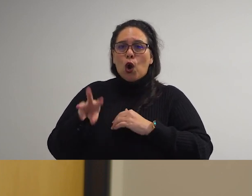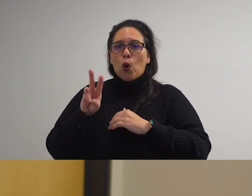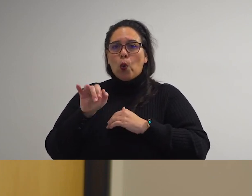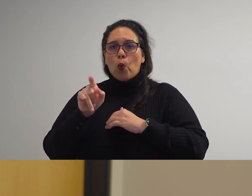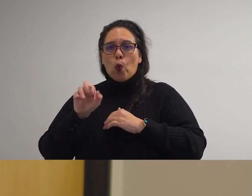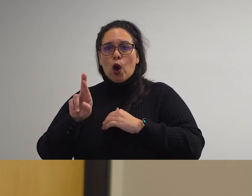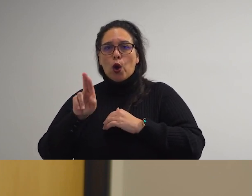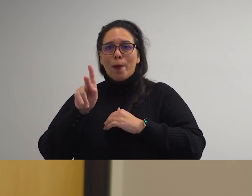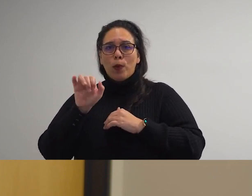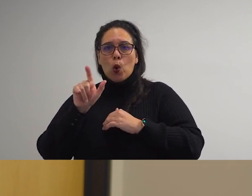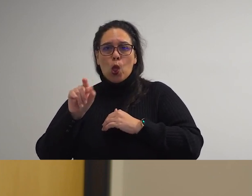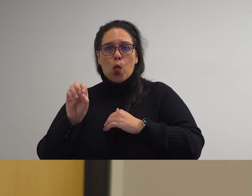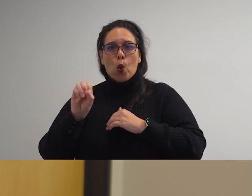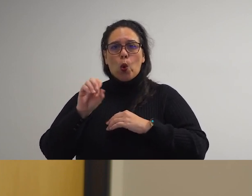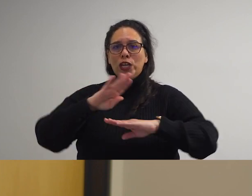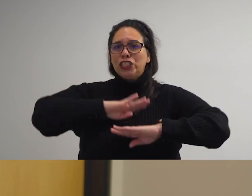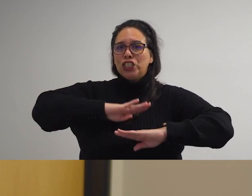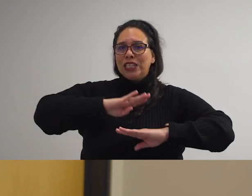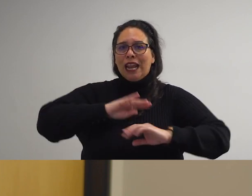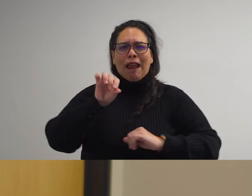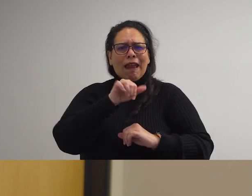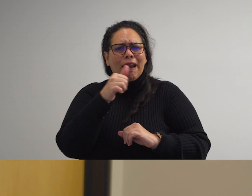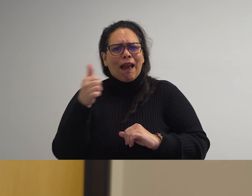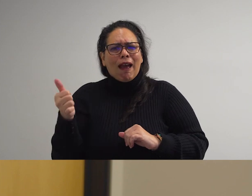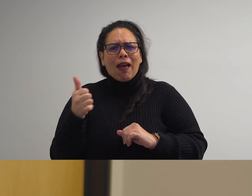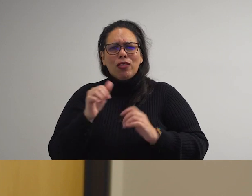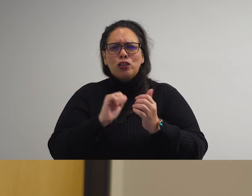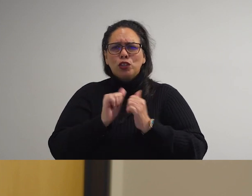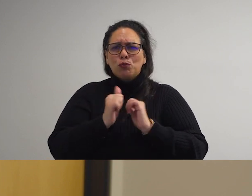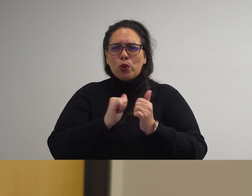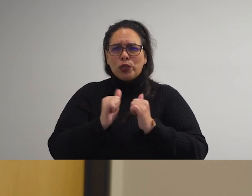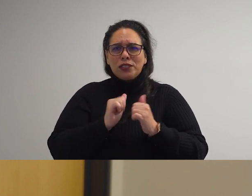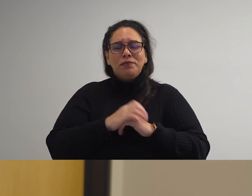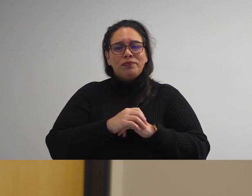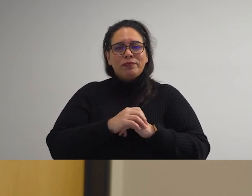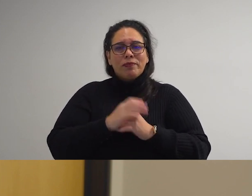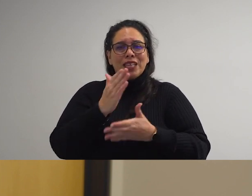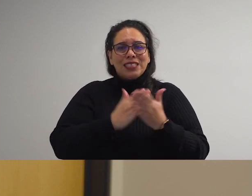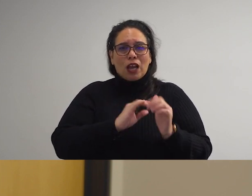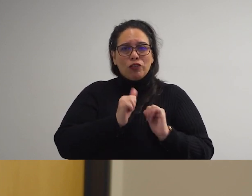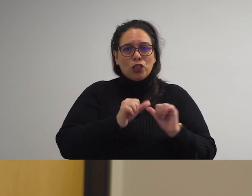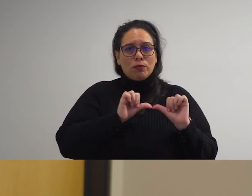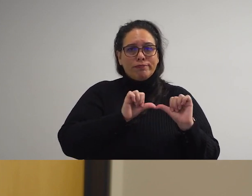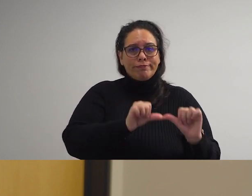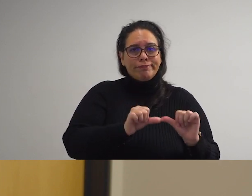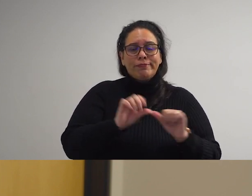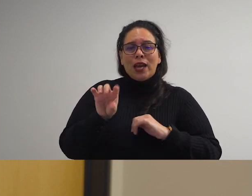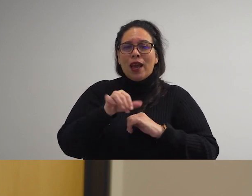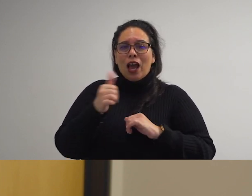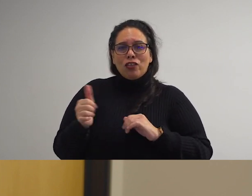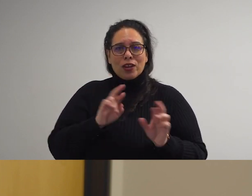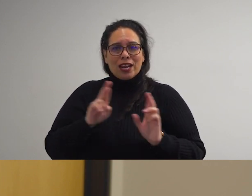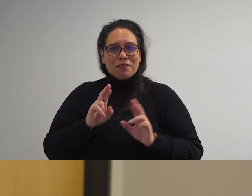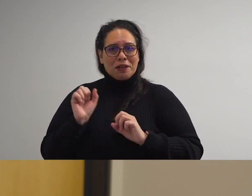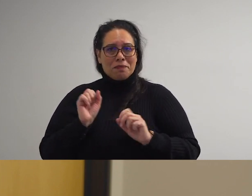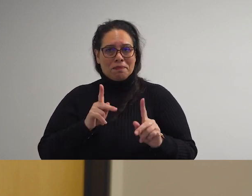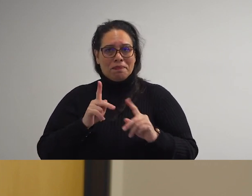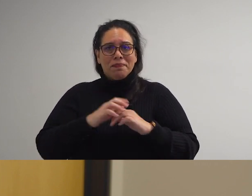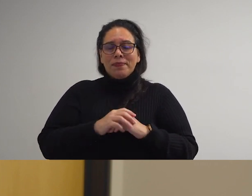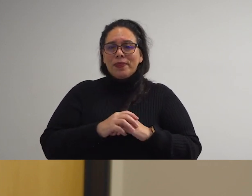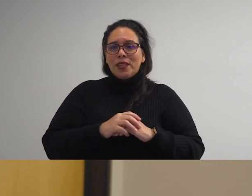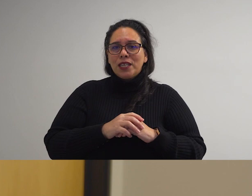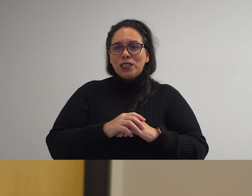cheerleading, and other outdoor sports to return when certain thresholds are met. Some sports have resumed and others are preparing to do